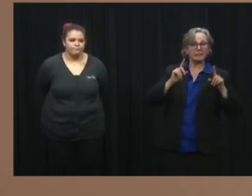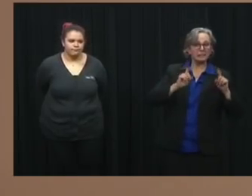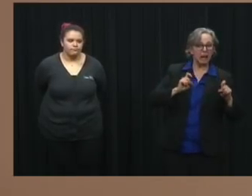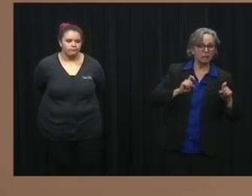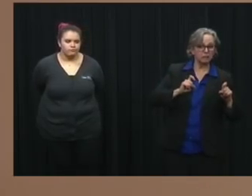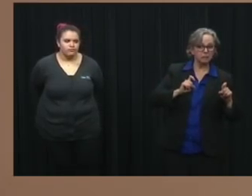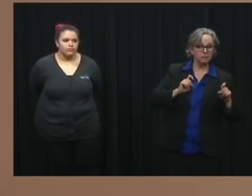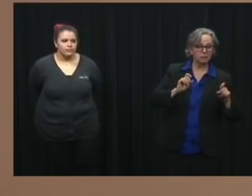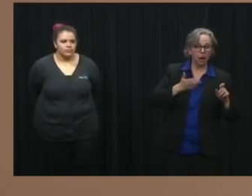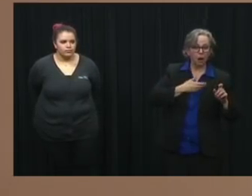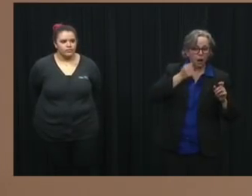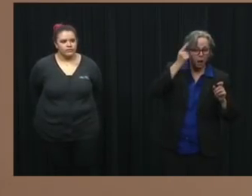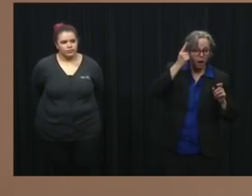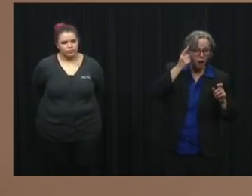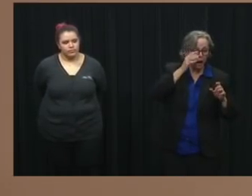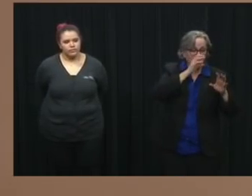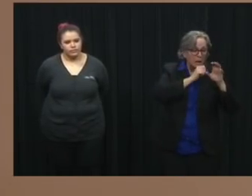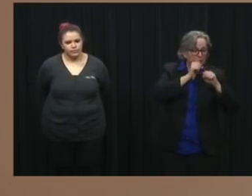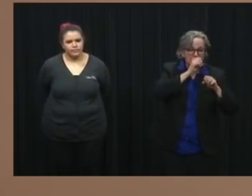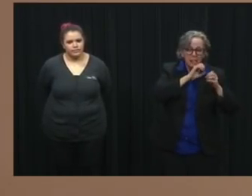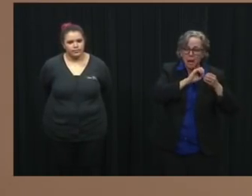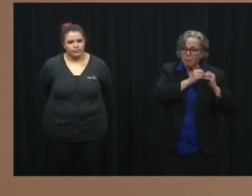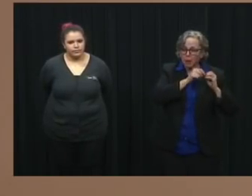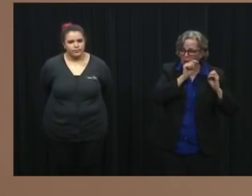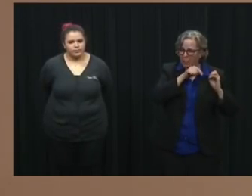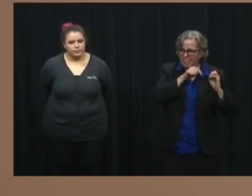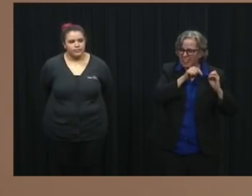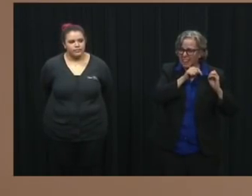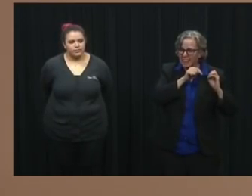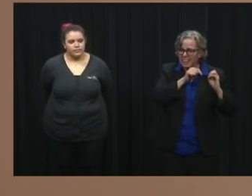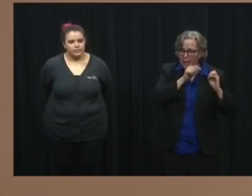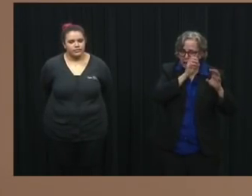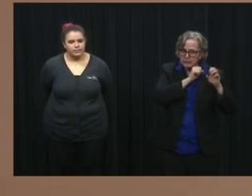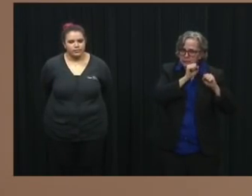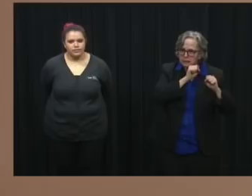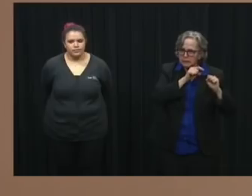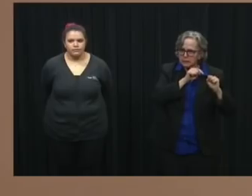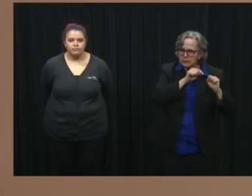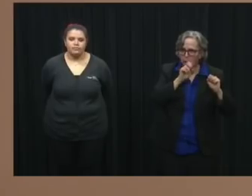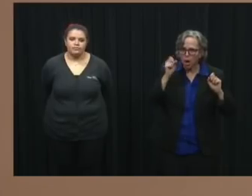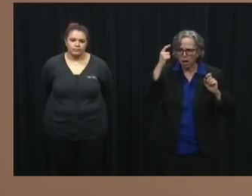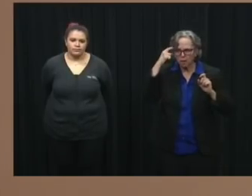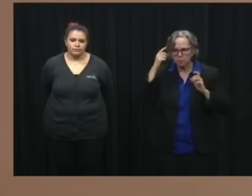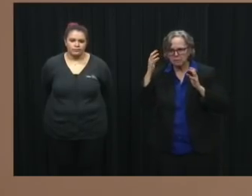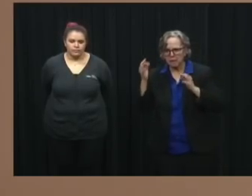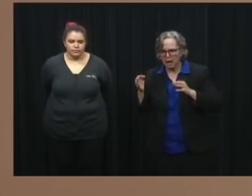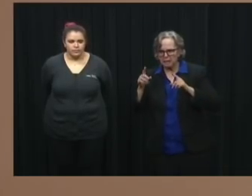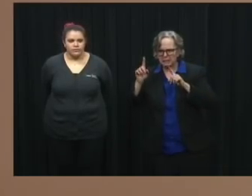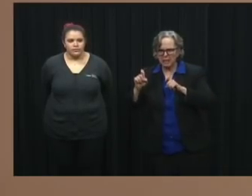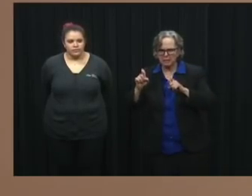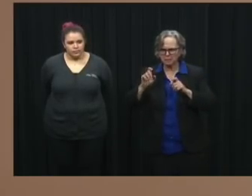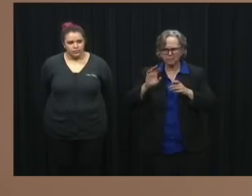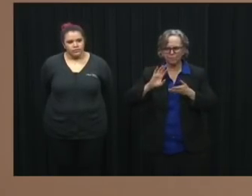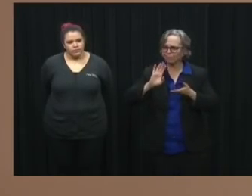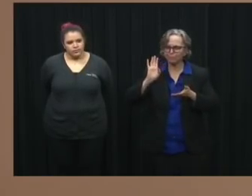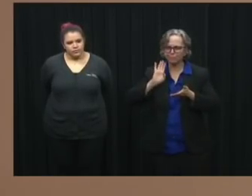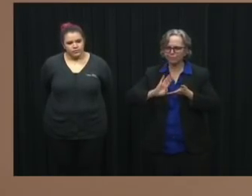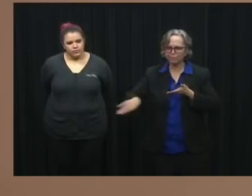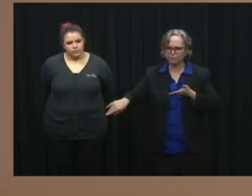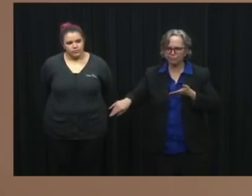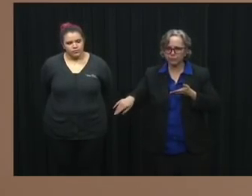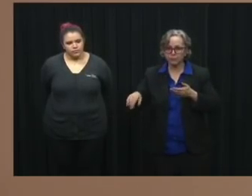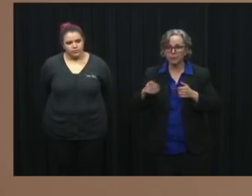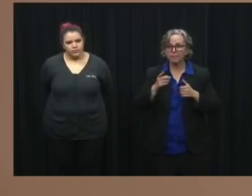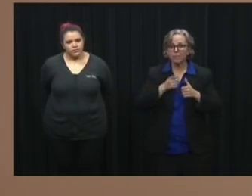know, the government rolled out testing to initially public health laboratories, and we had a pretty